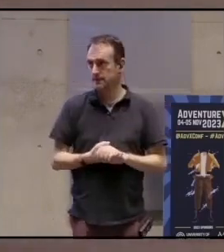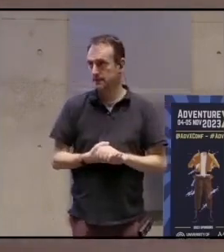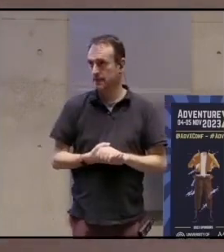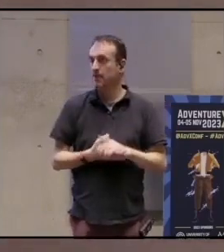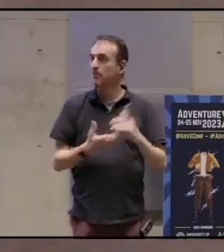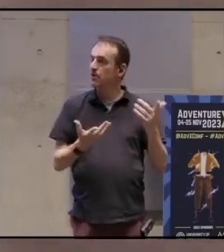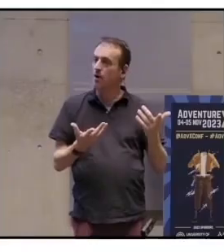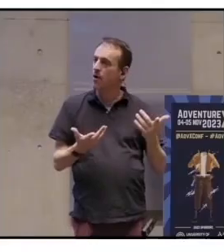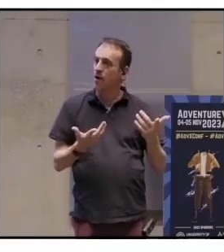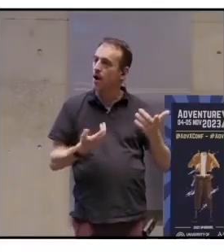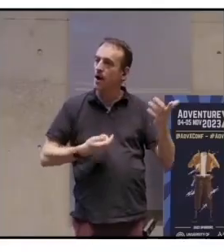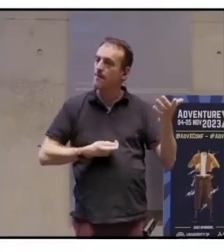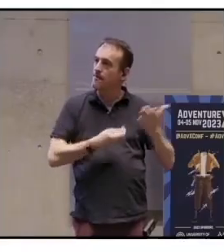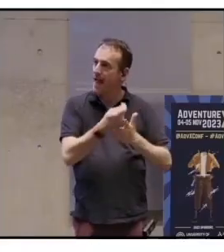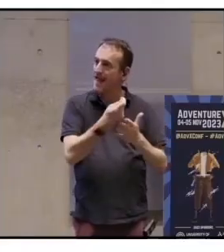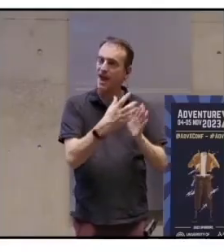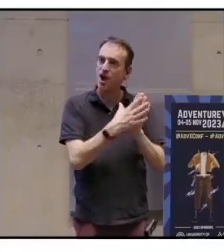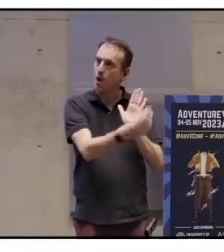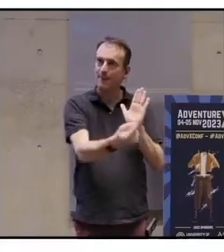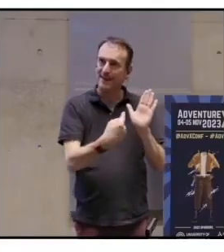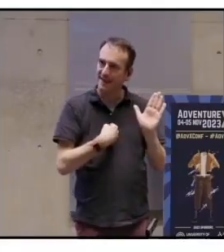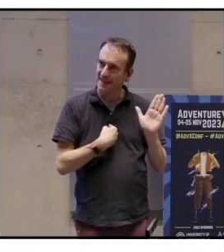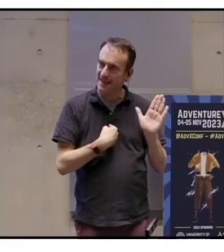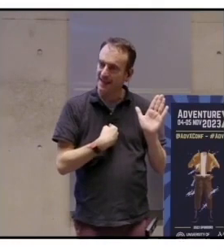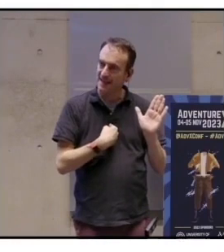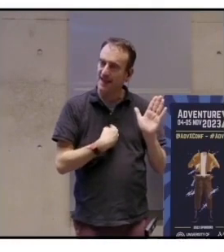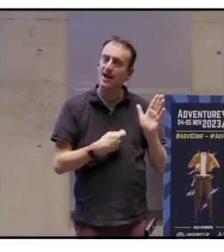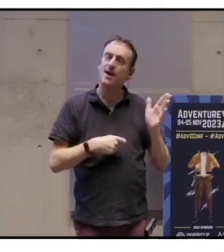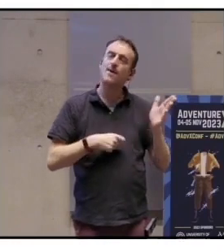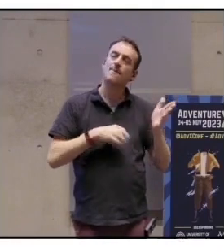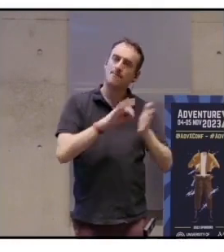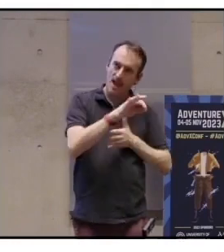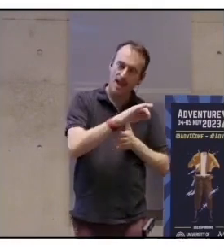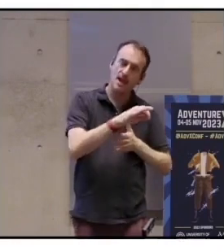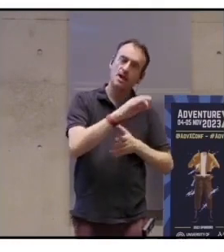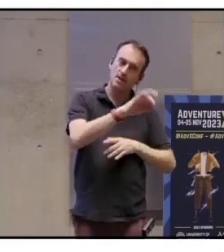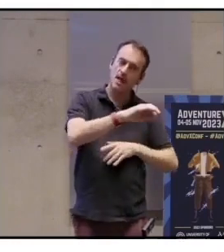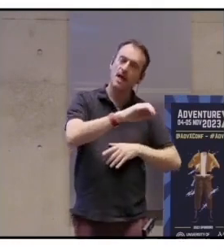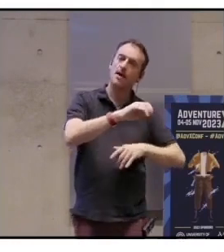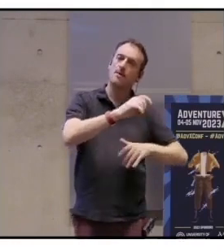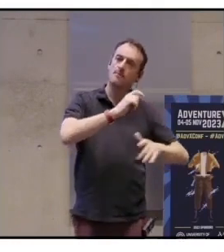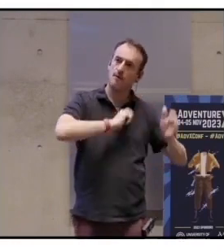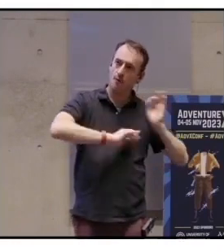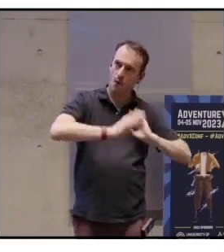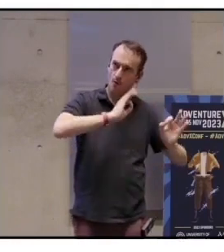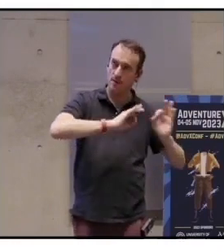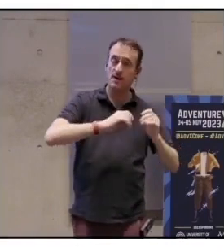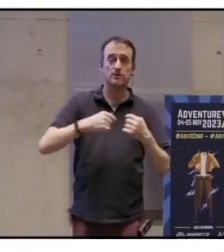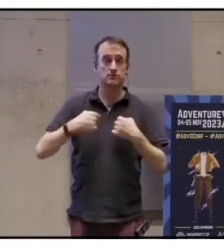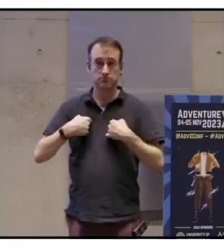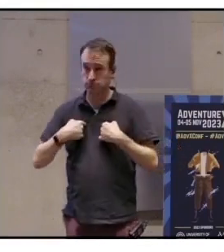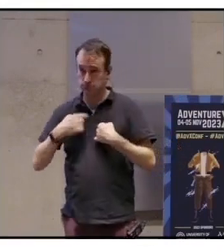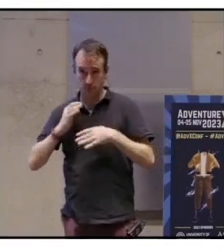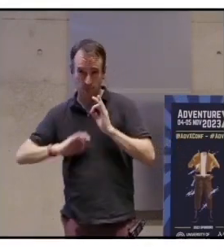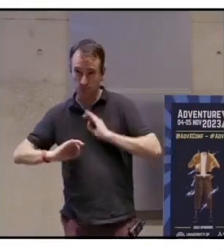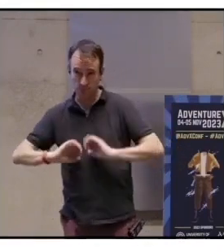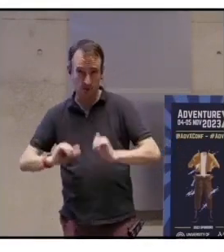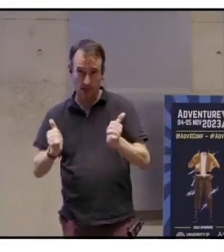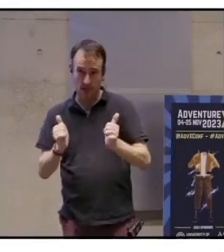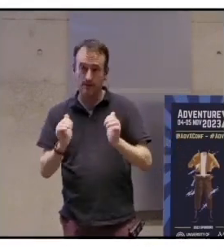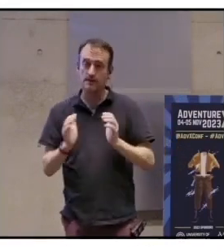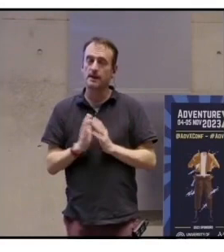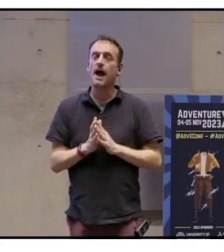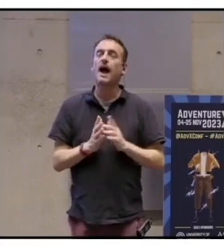hiring an actor. And your performance is probably not as good as you think it is. Also, this is quite offensive to